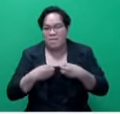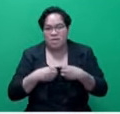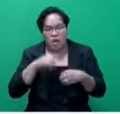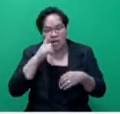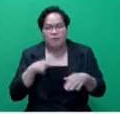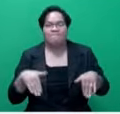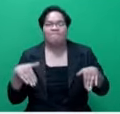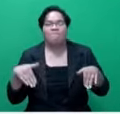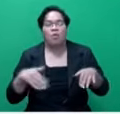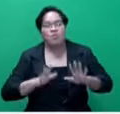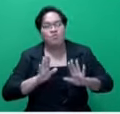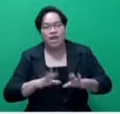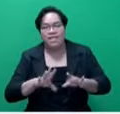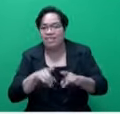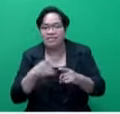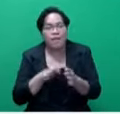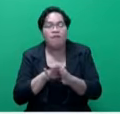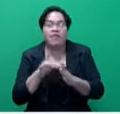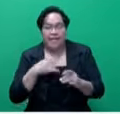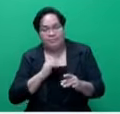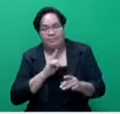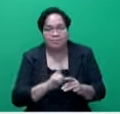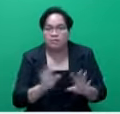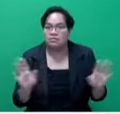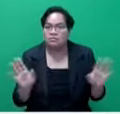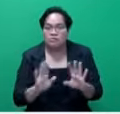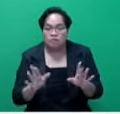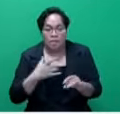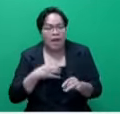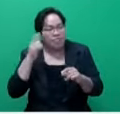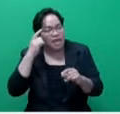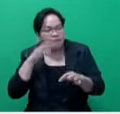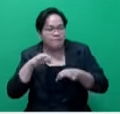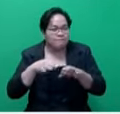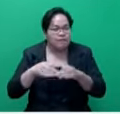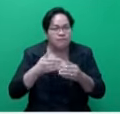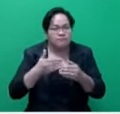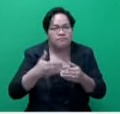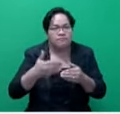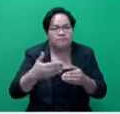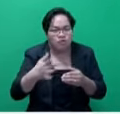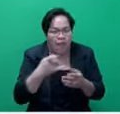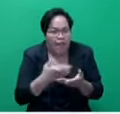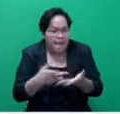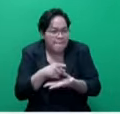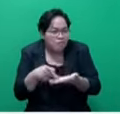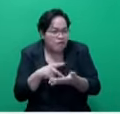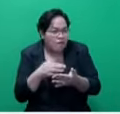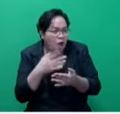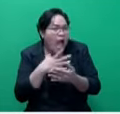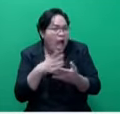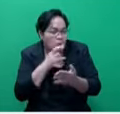back and wait for things to get better. They must think long-term and position themselves for a strong